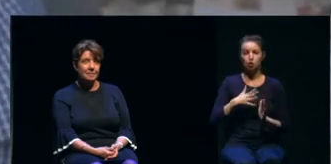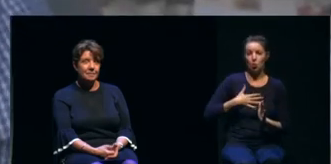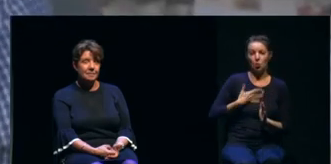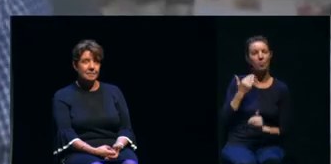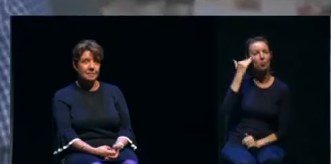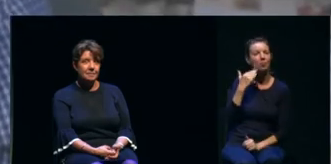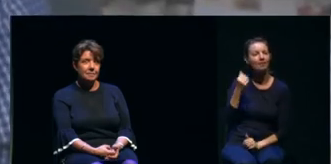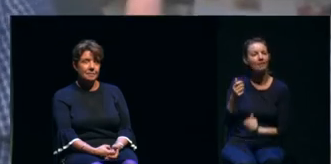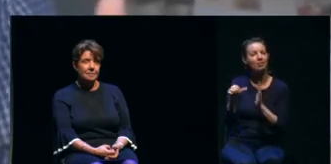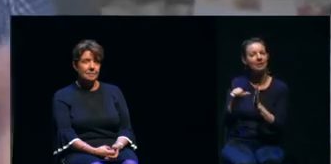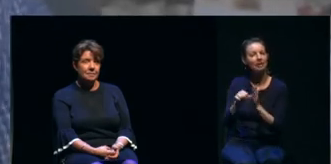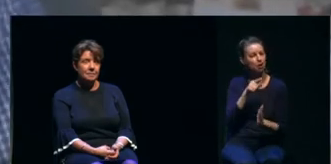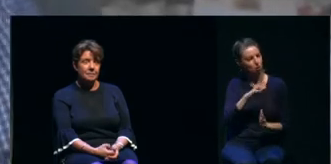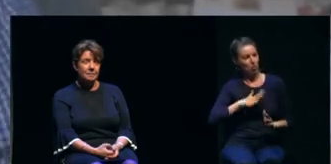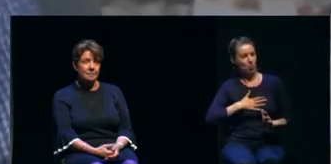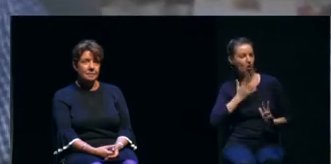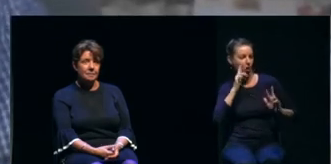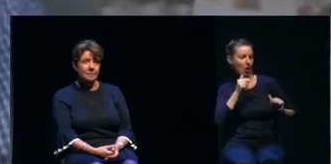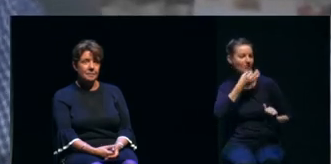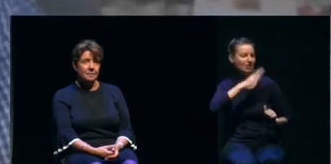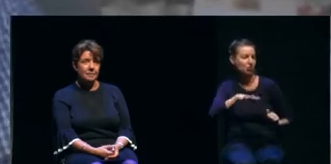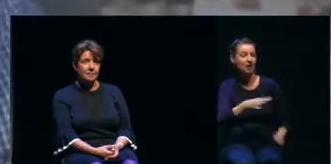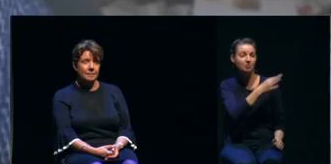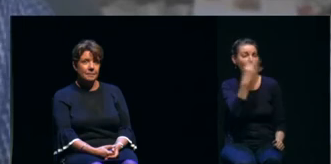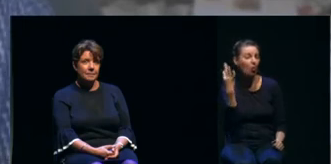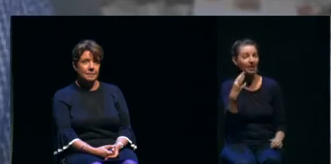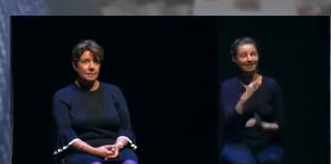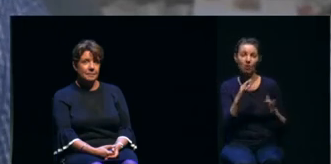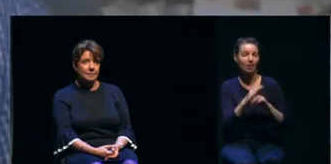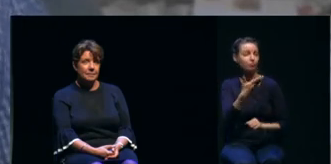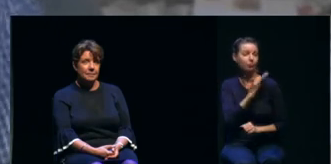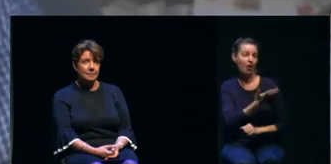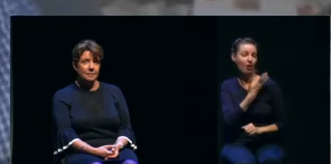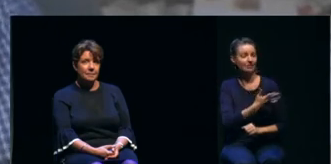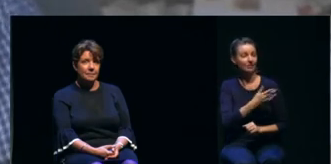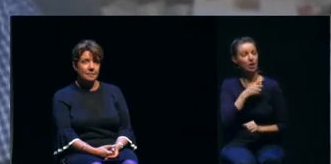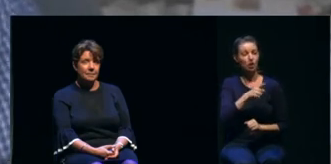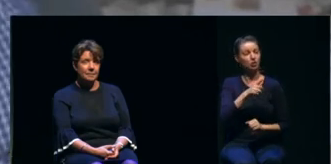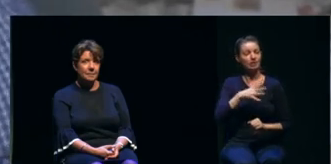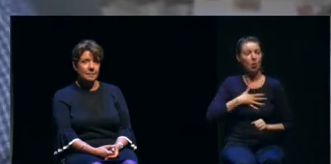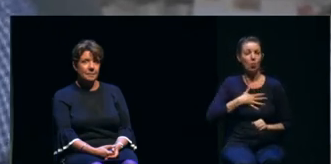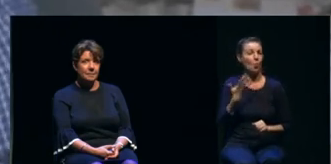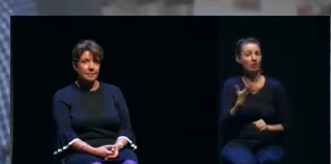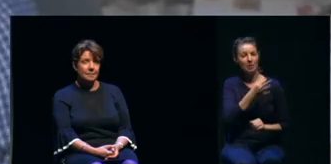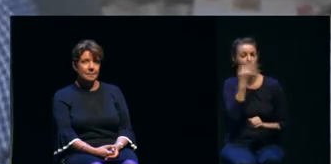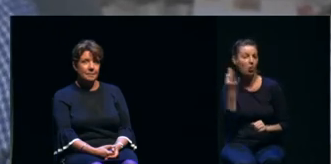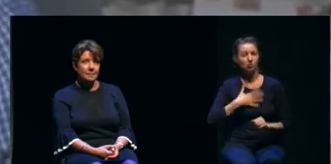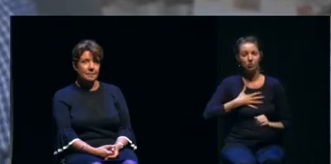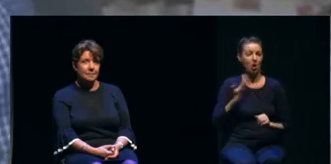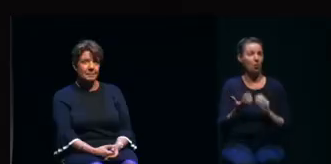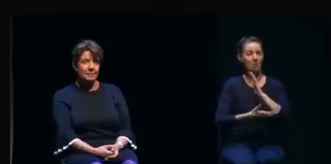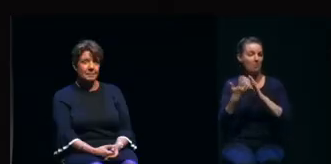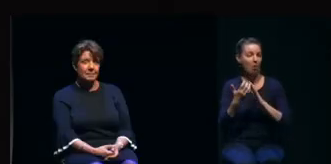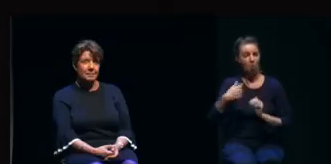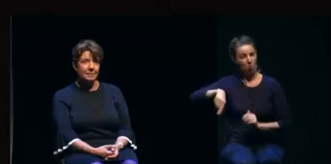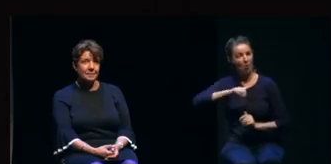You don't want to look after kids. It's boring. Like, it's not pride. It's just either boredom or fear of being poor. We've got exactly the same